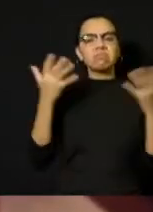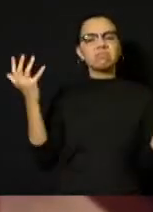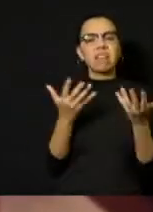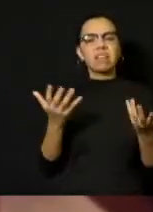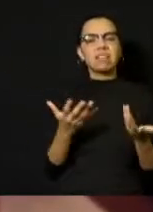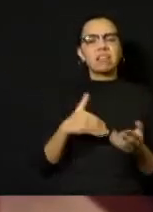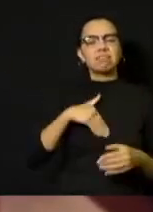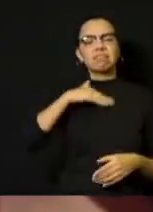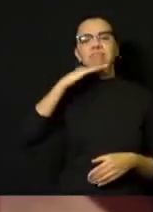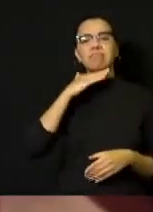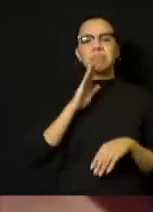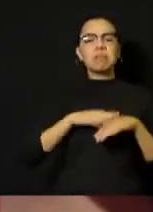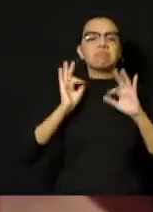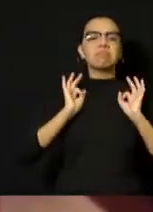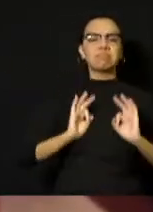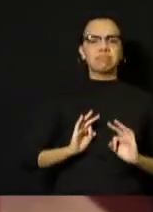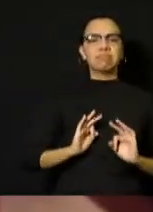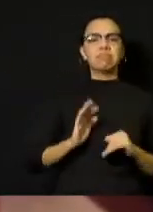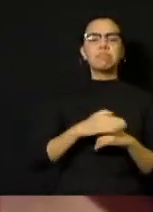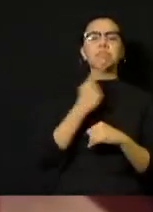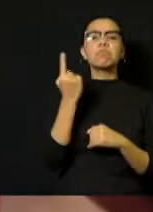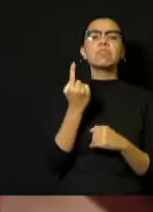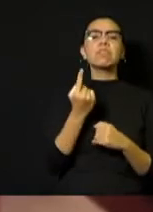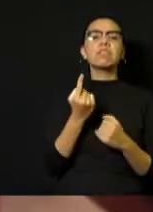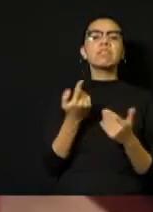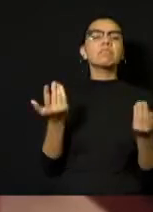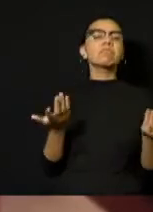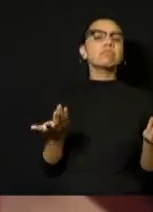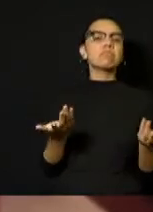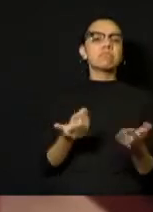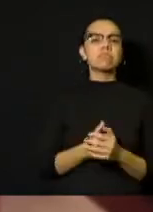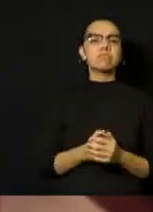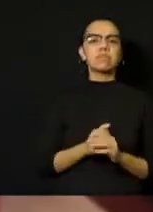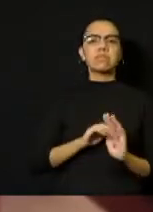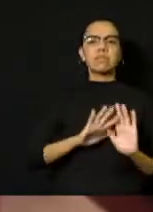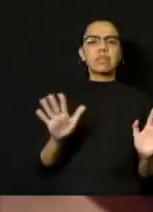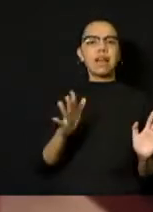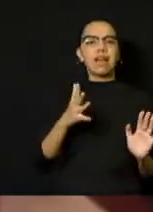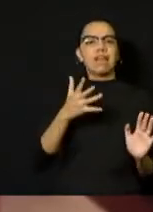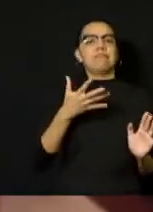believing that I can do, and more relaxed right now